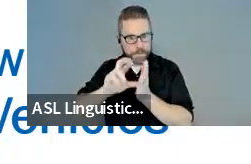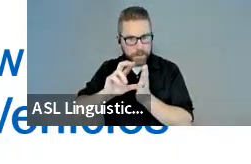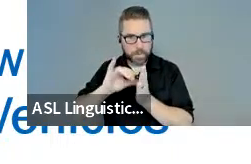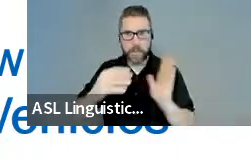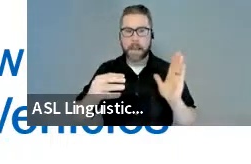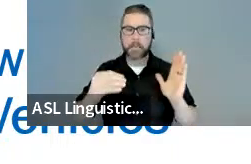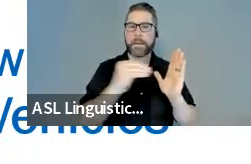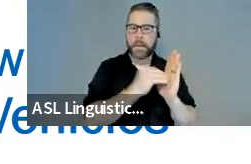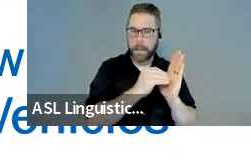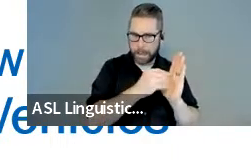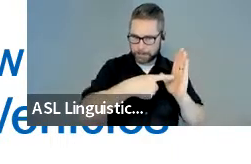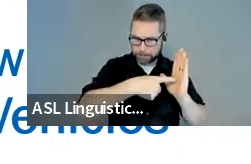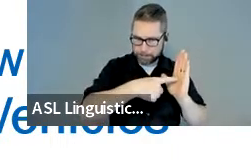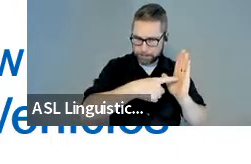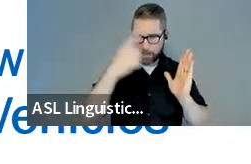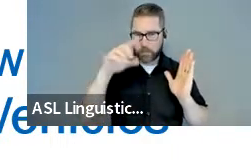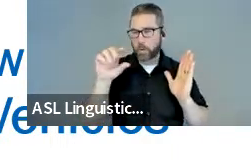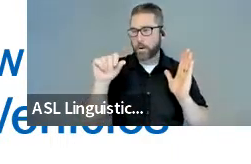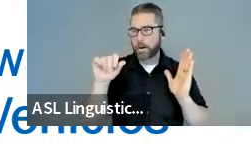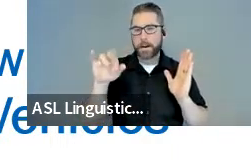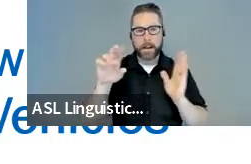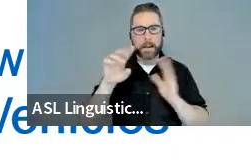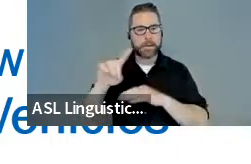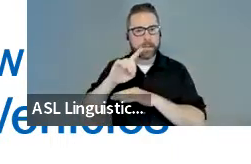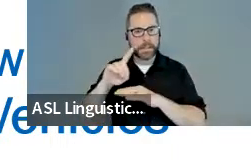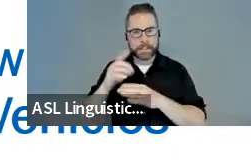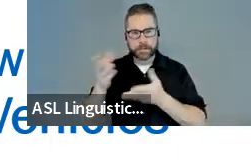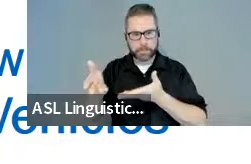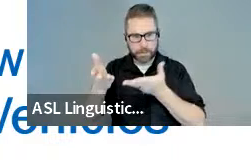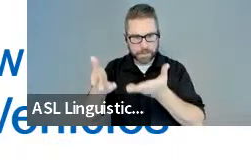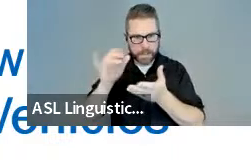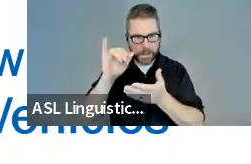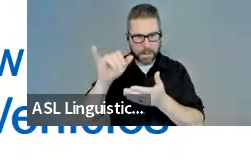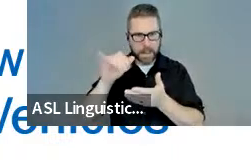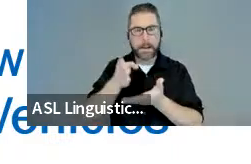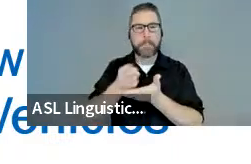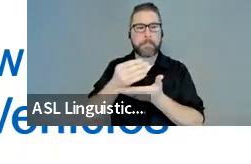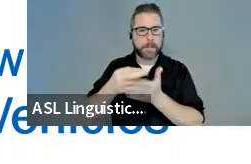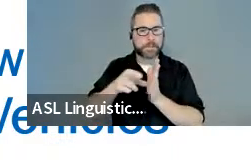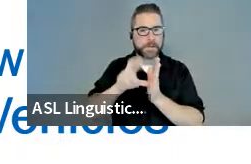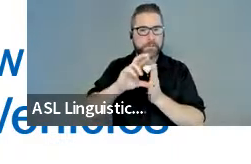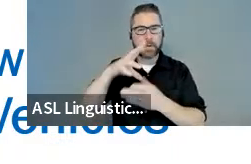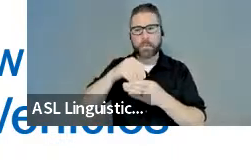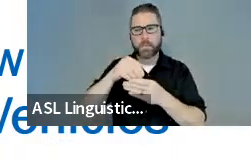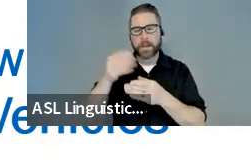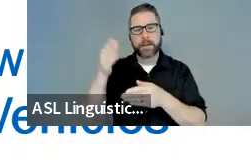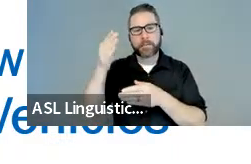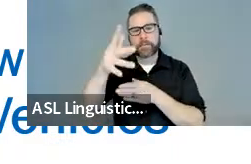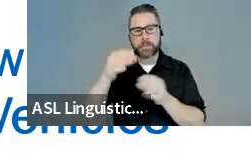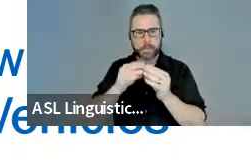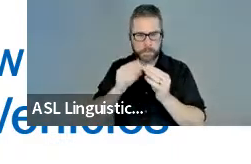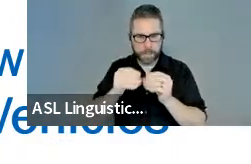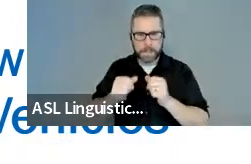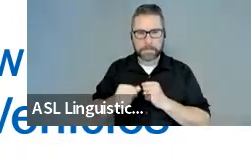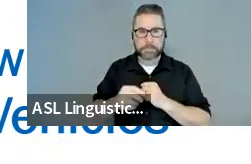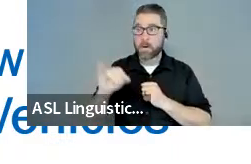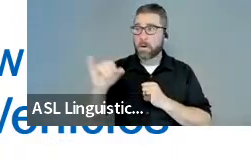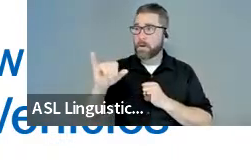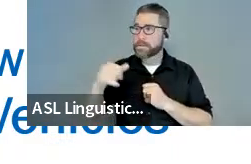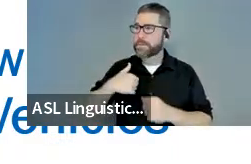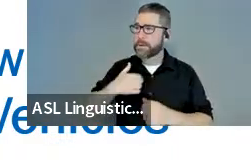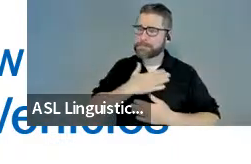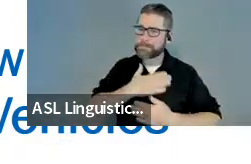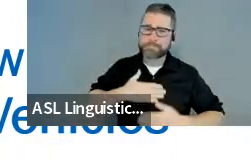District to present that budget review in upcoming meeting. Thank you, Laura, and thank you all. I appreciate the democratic